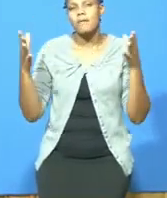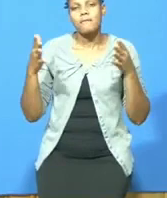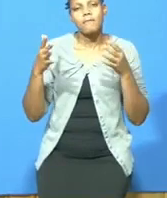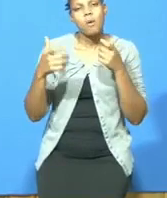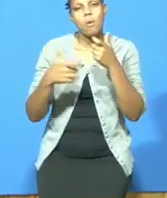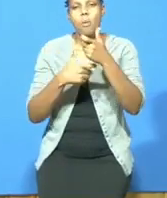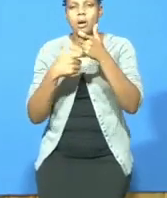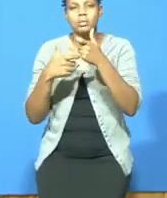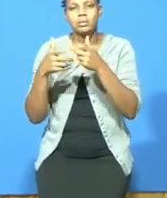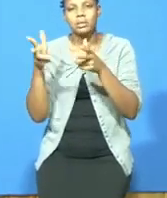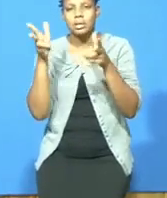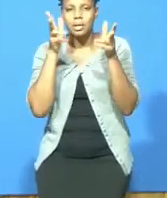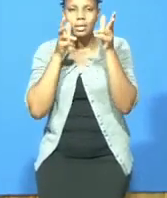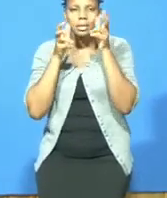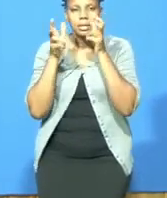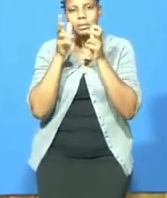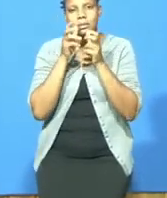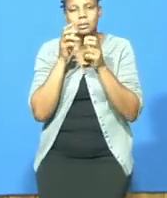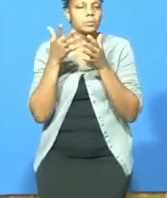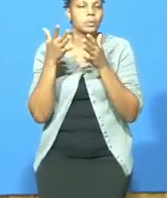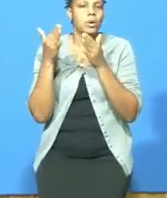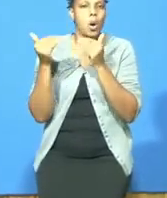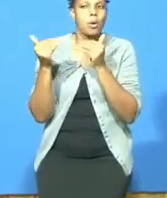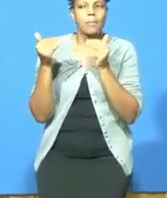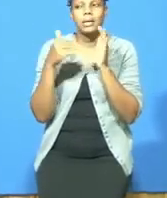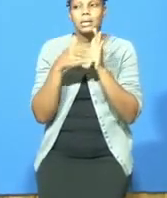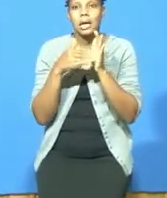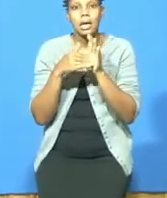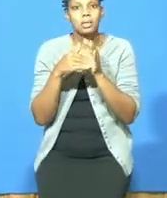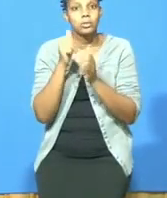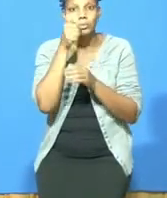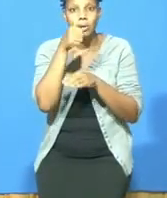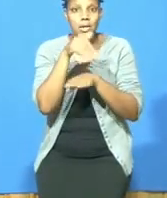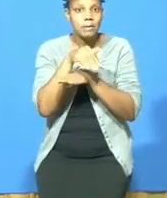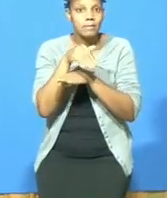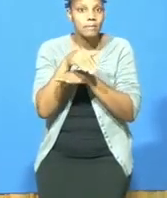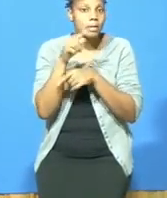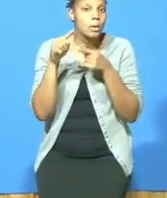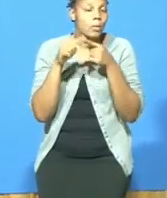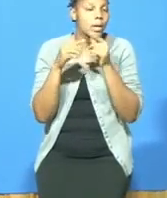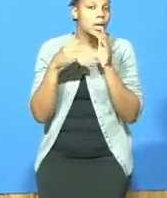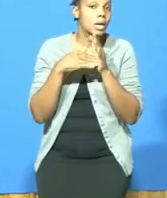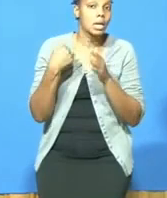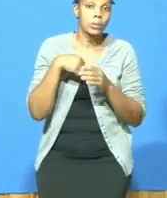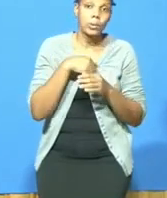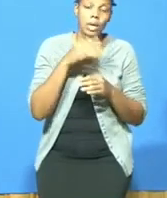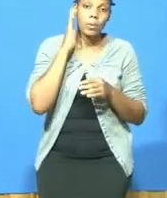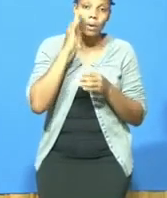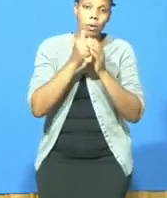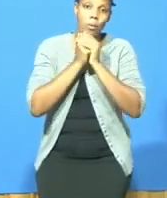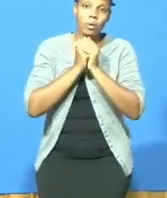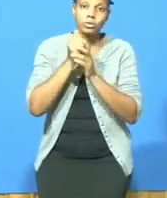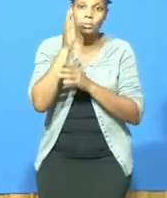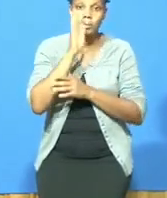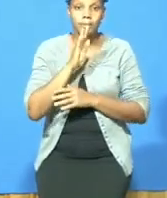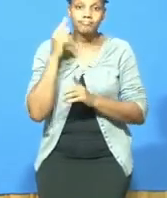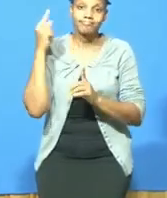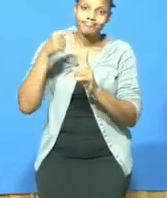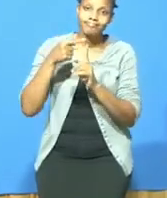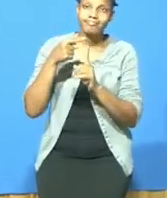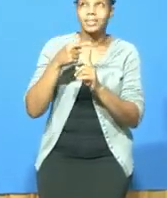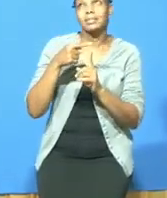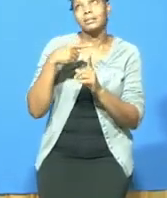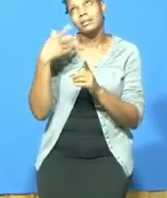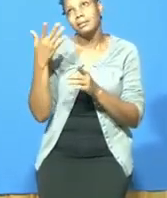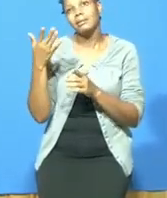listening. We look forward again to being here tomorrow evening when again we'll worship God. Till then, we say